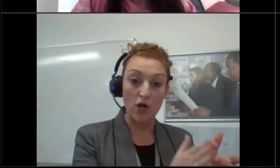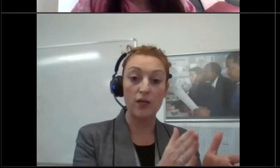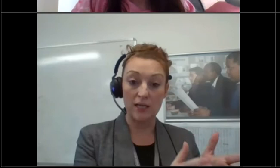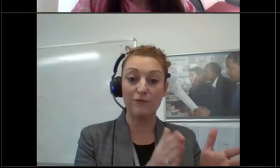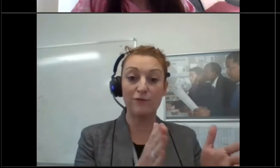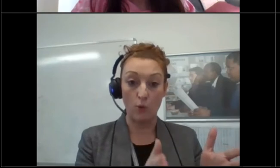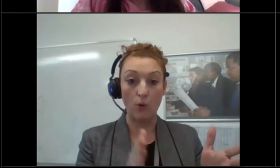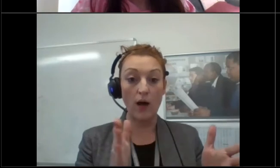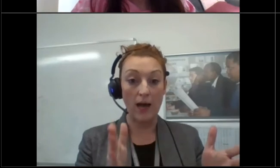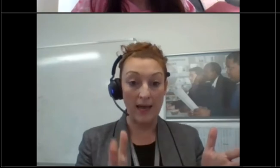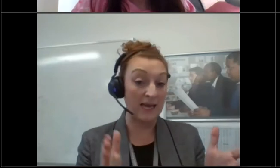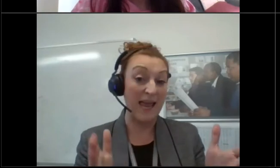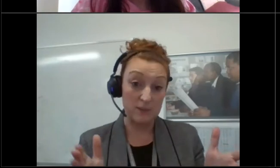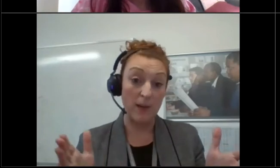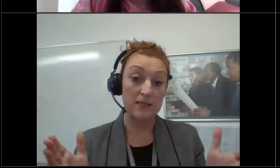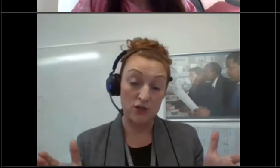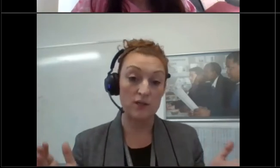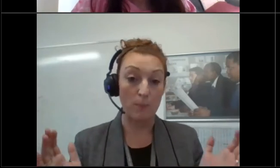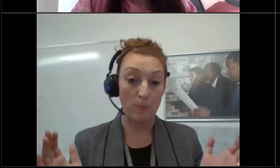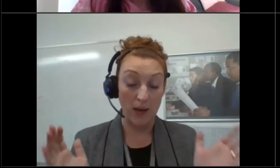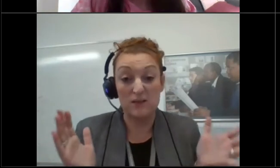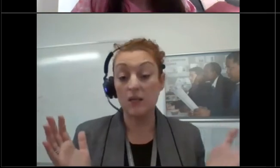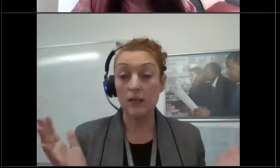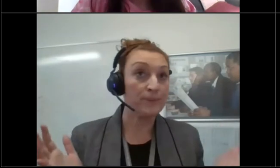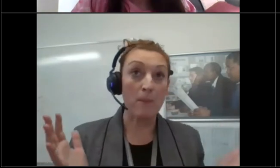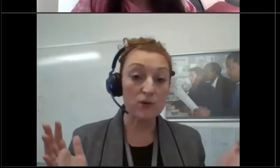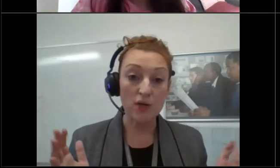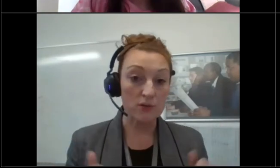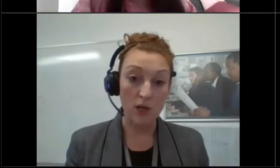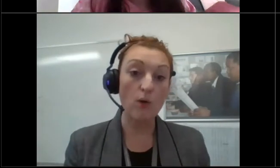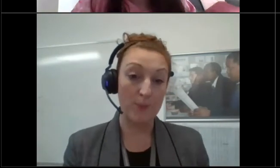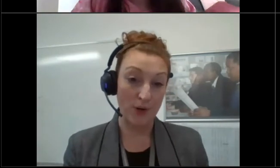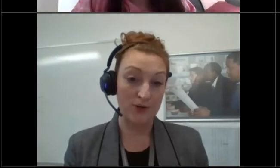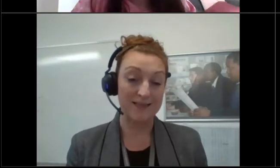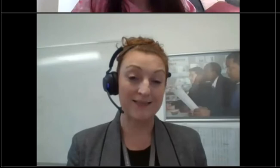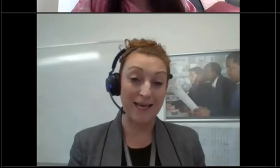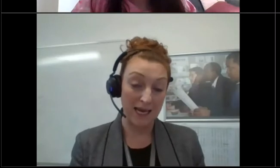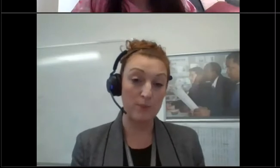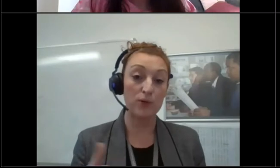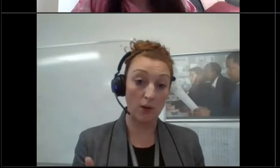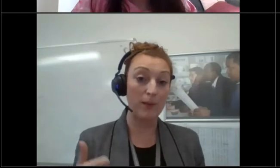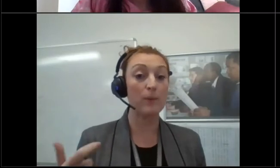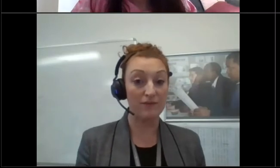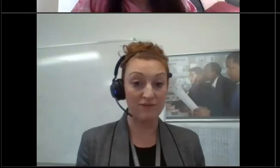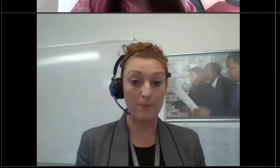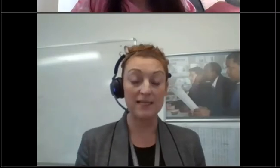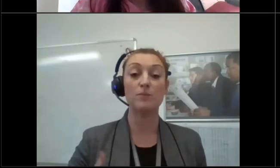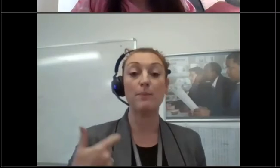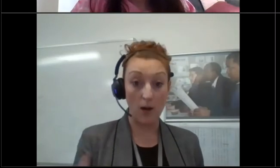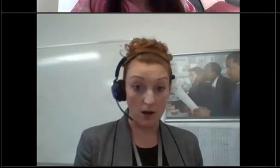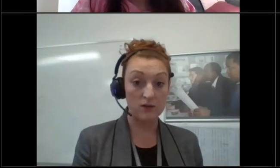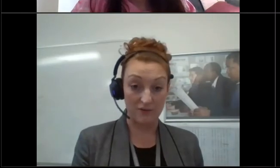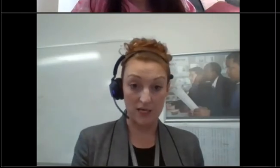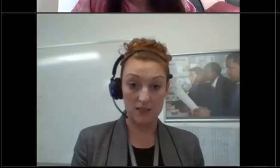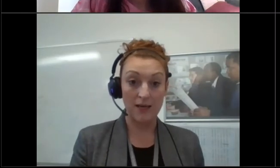a journey for and expectations and milestones along that process that enable young people and families